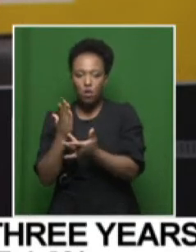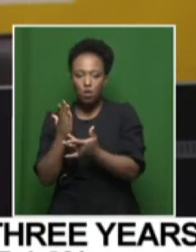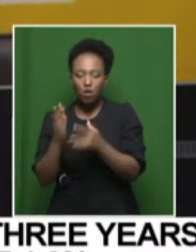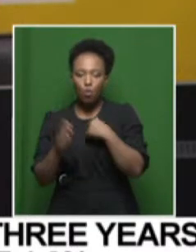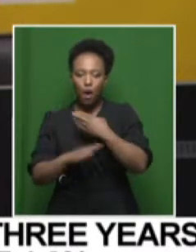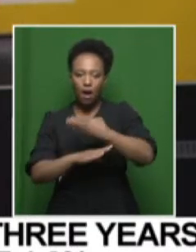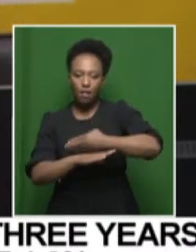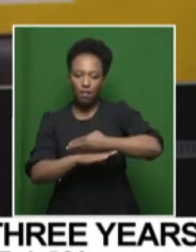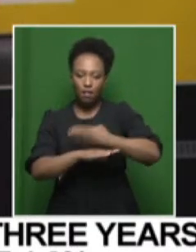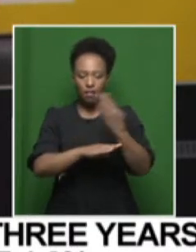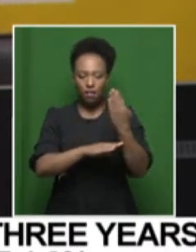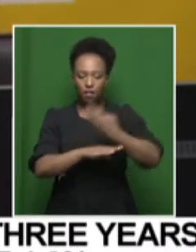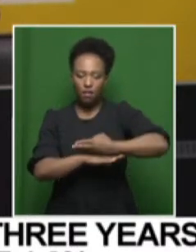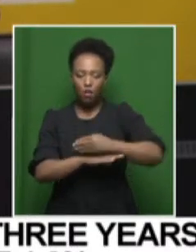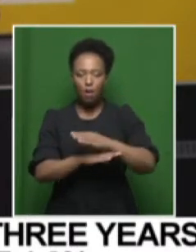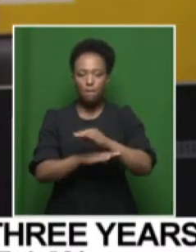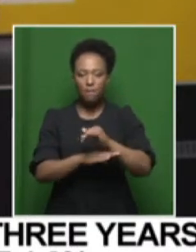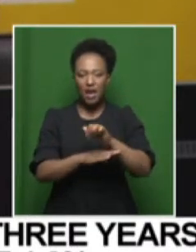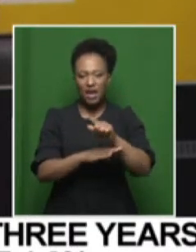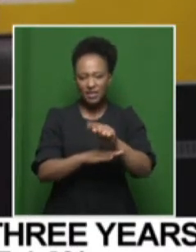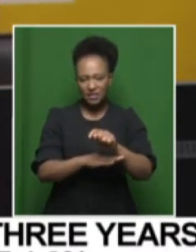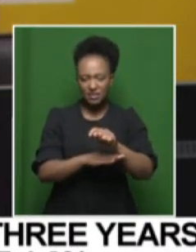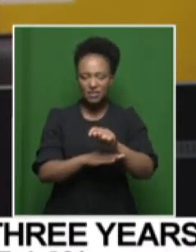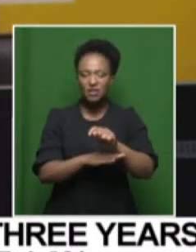facilitate greater trade.